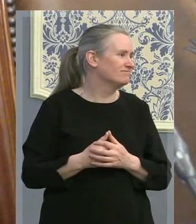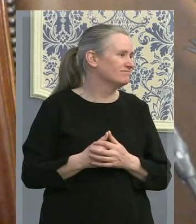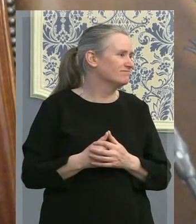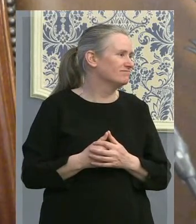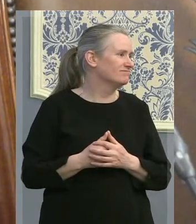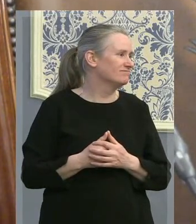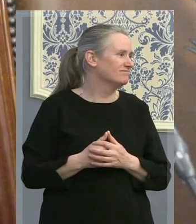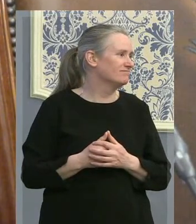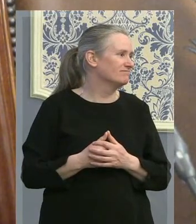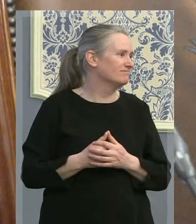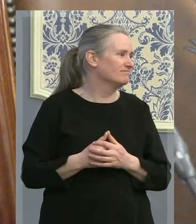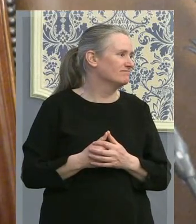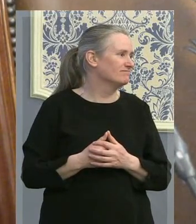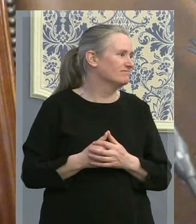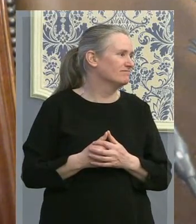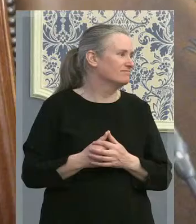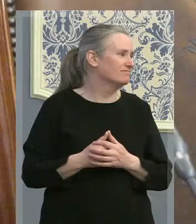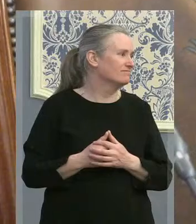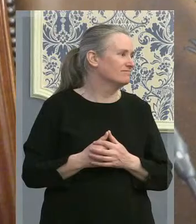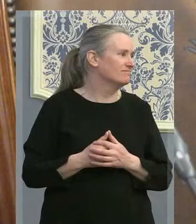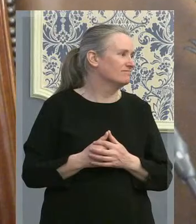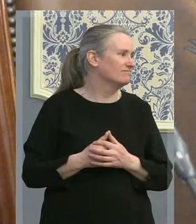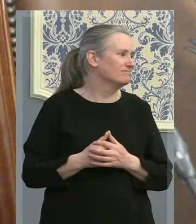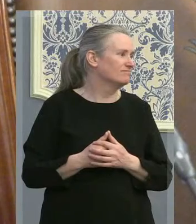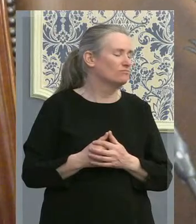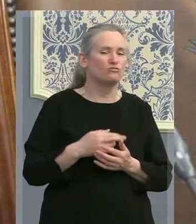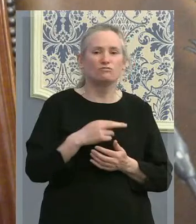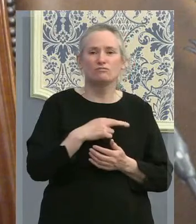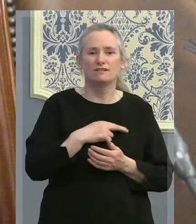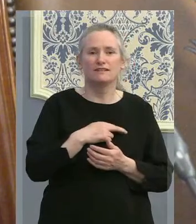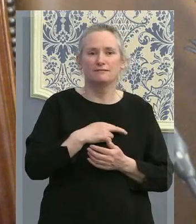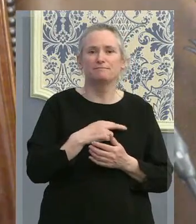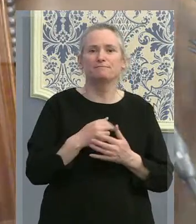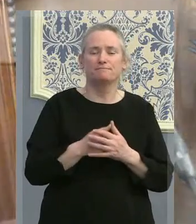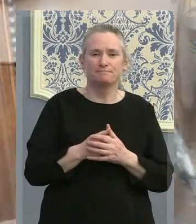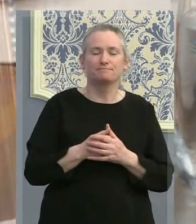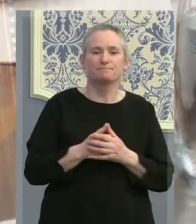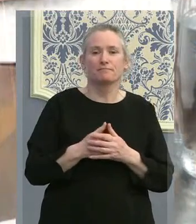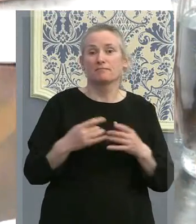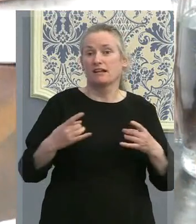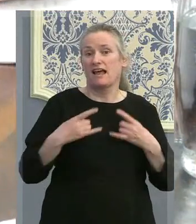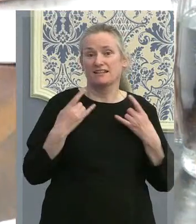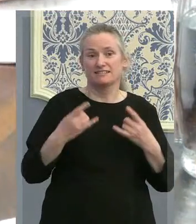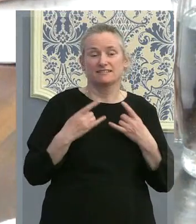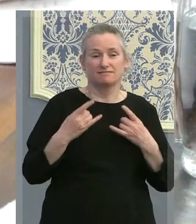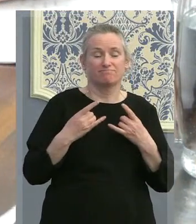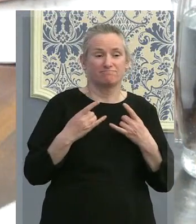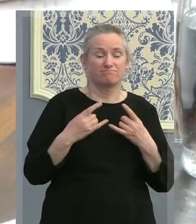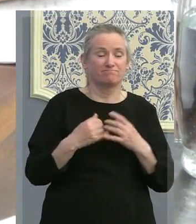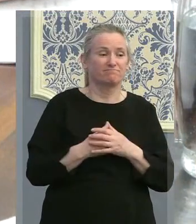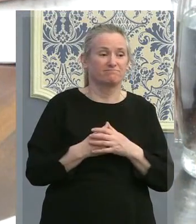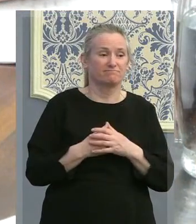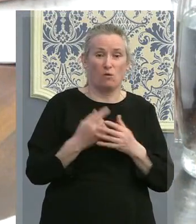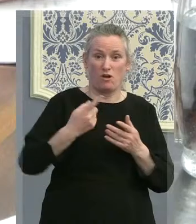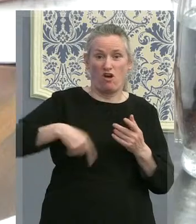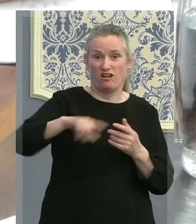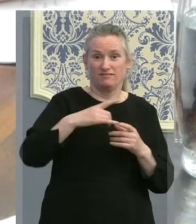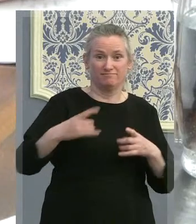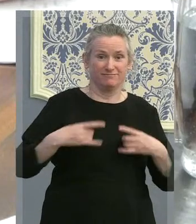a pop legend, like I say, and like really with that, I'm delighted, as I'm sure we all